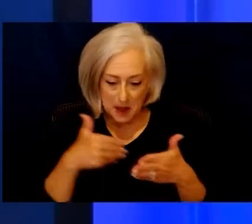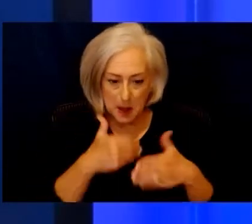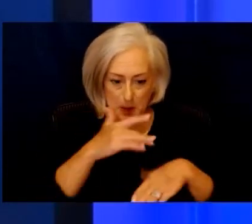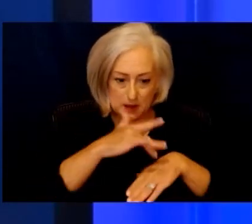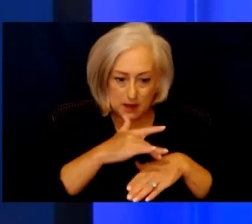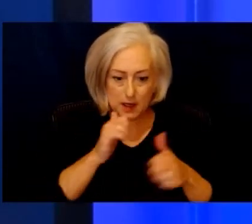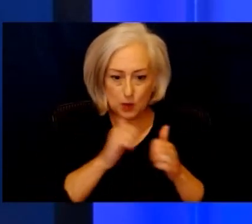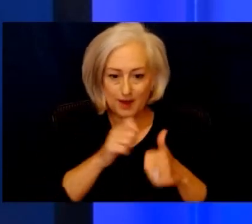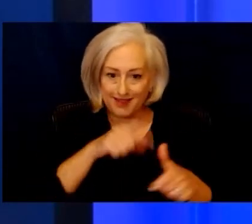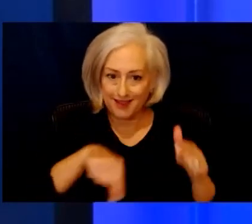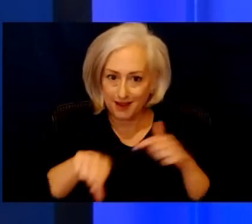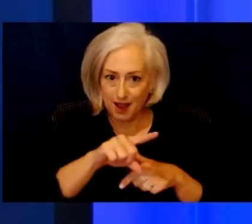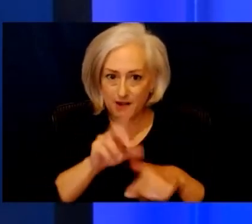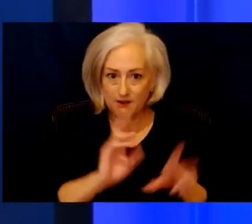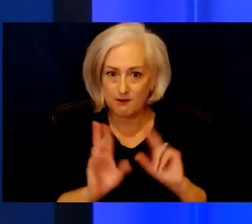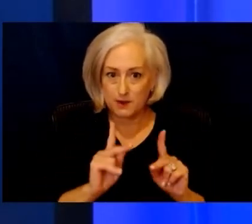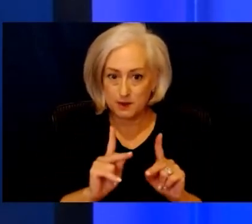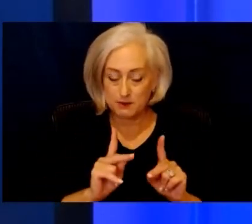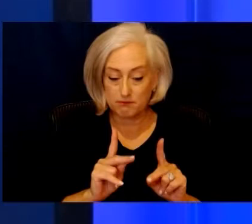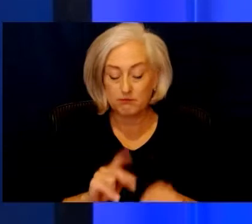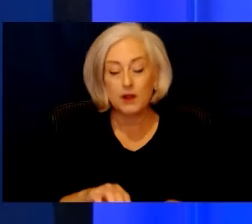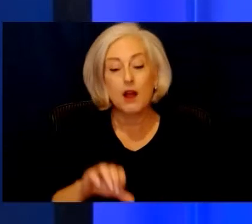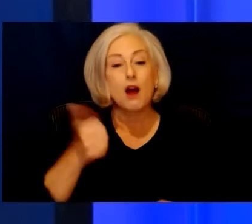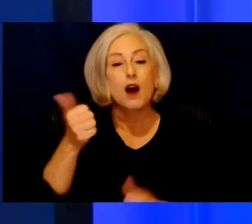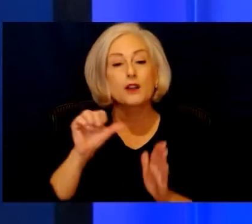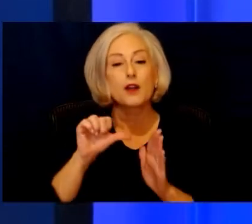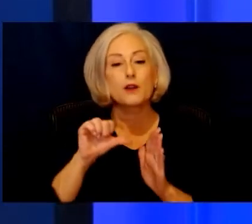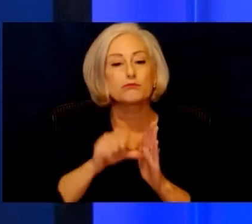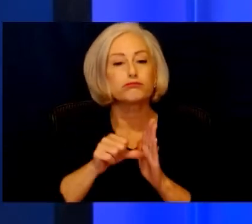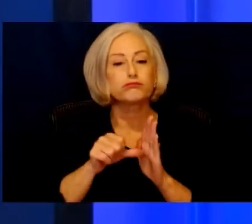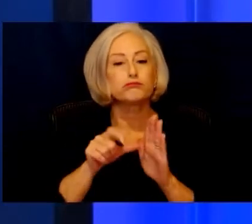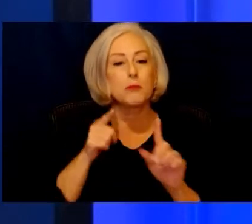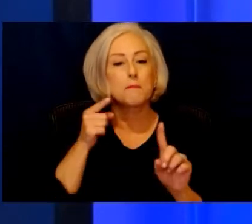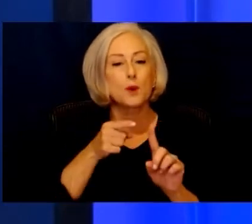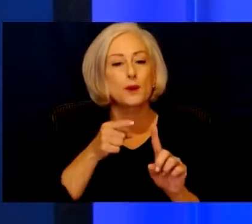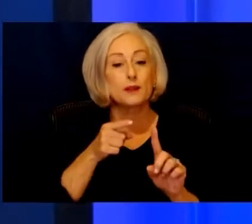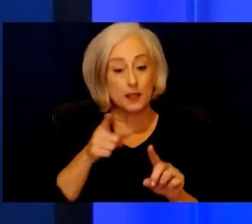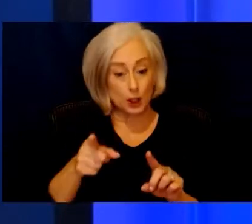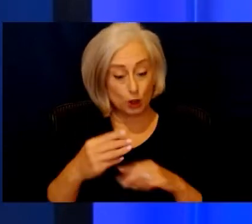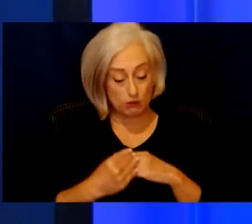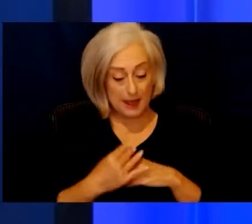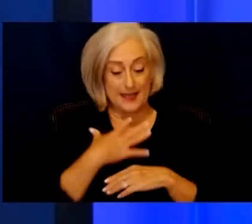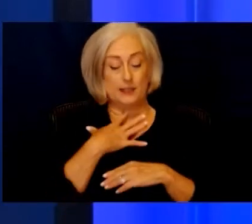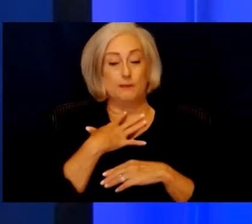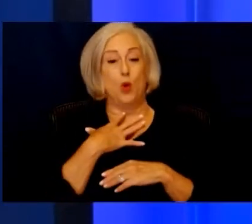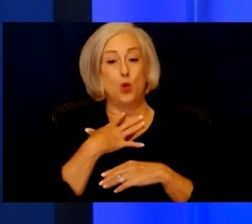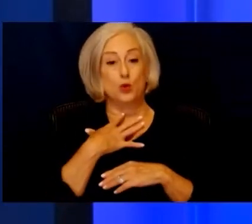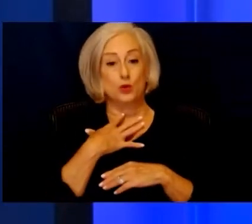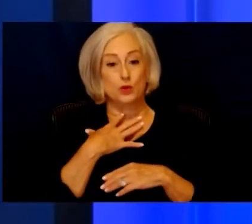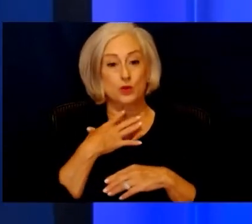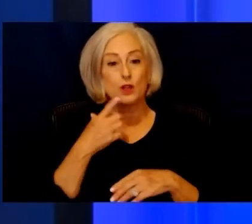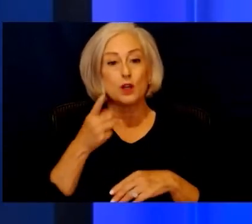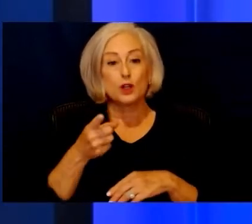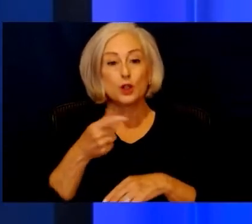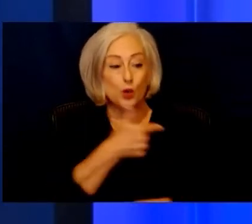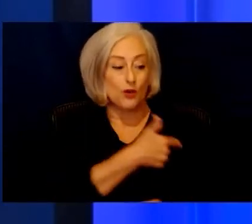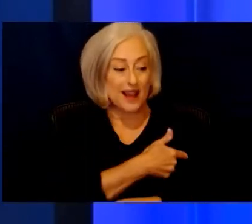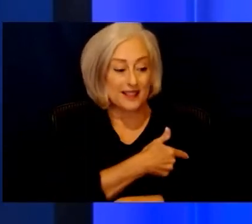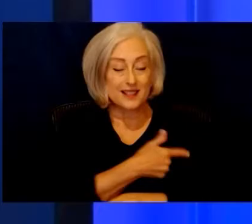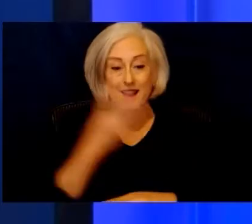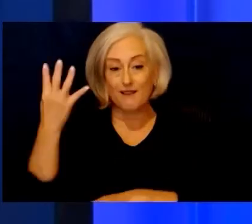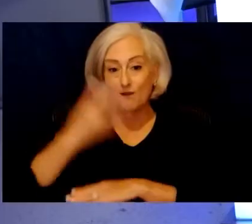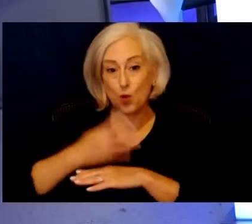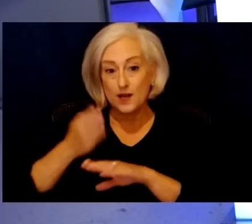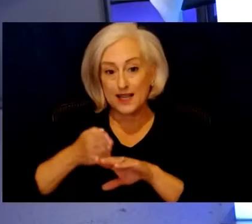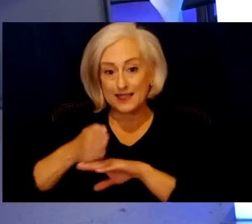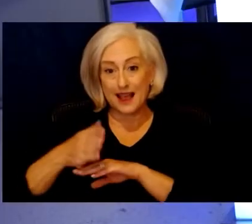important point that if you are exposed, if you get vaccinated even up to 4 days after exposure, you are still